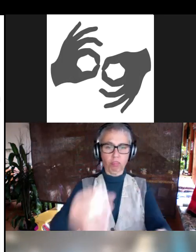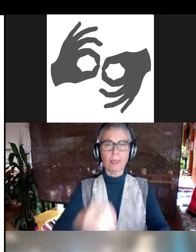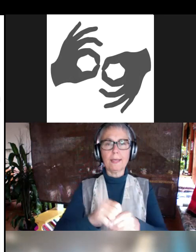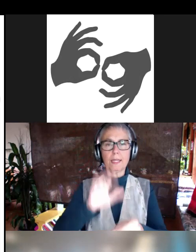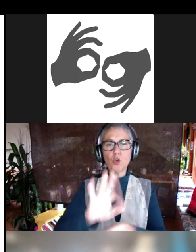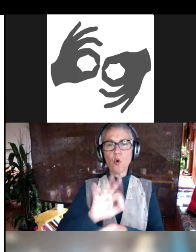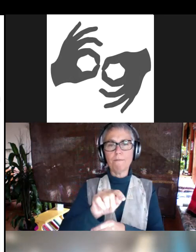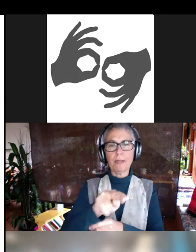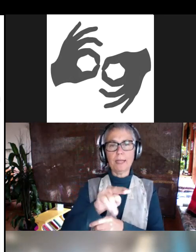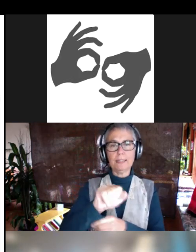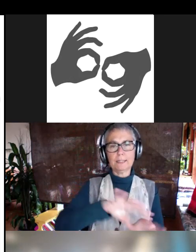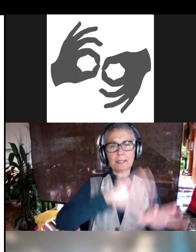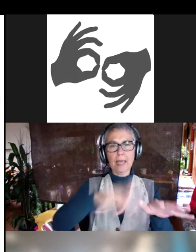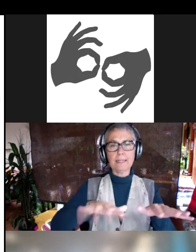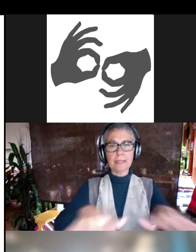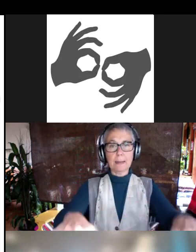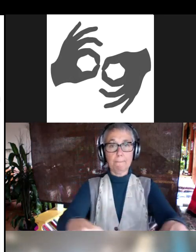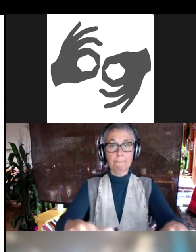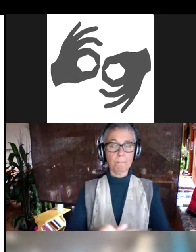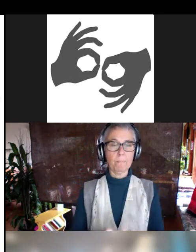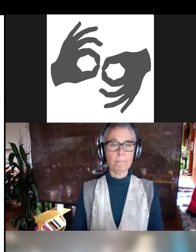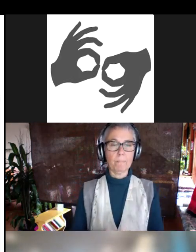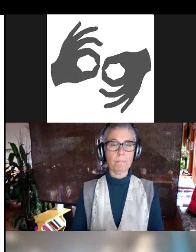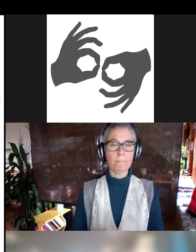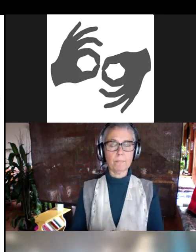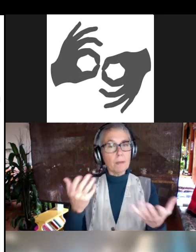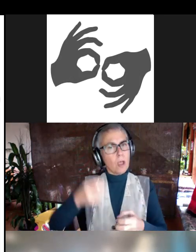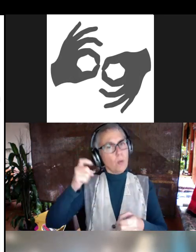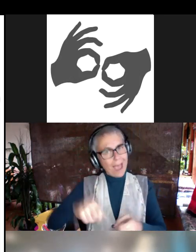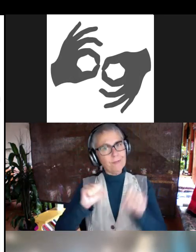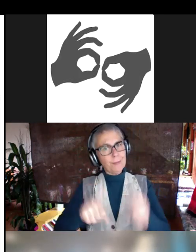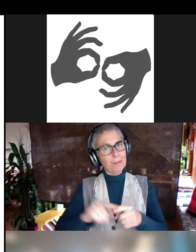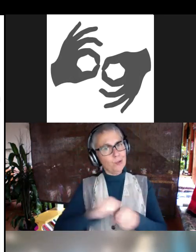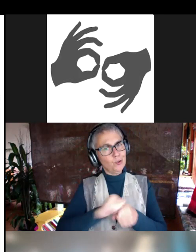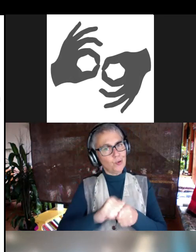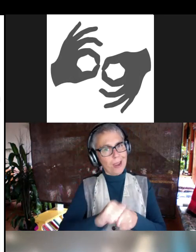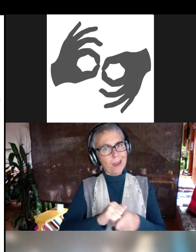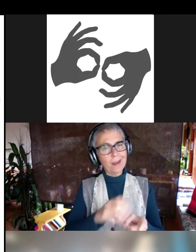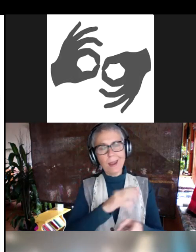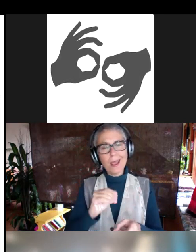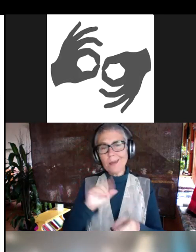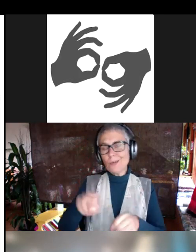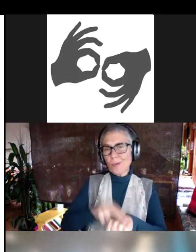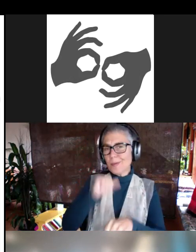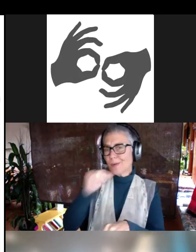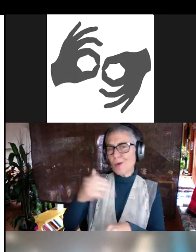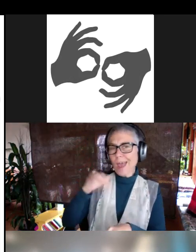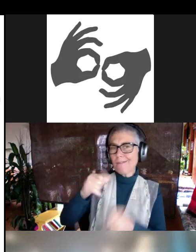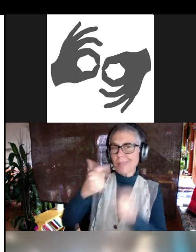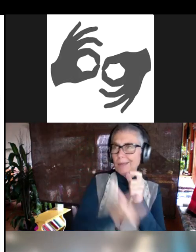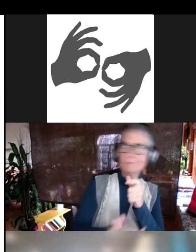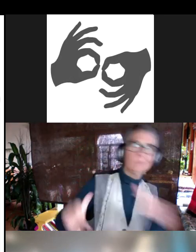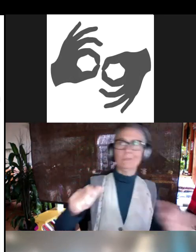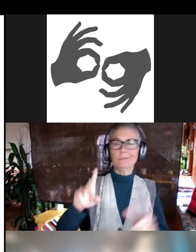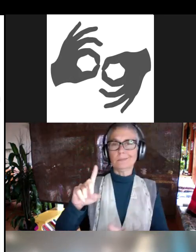we also need to be able to train these models. And normally we don't have these big data sets derived from things like deep mutational